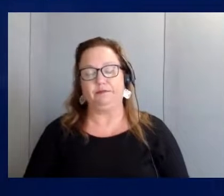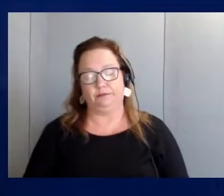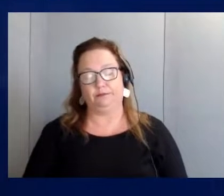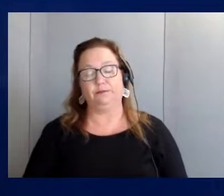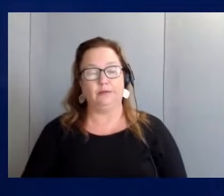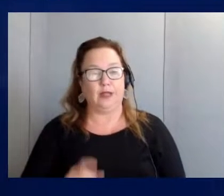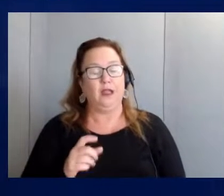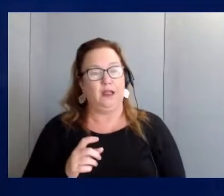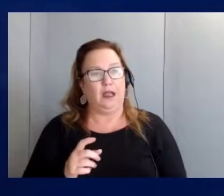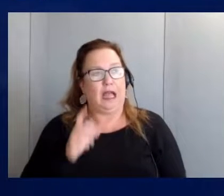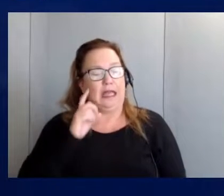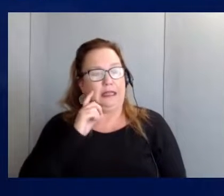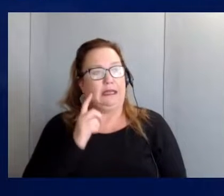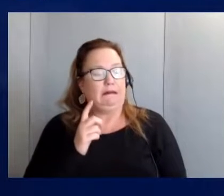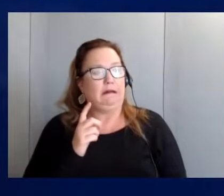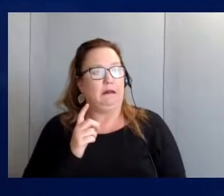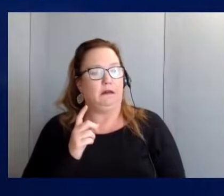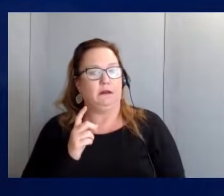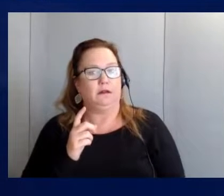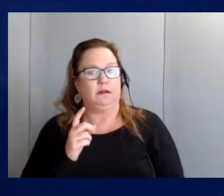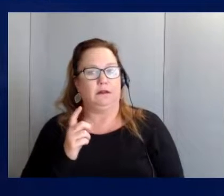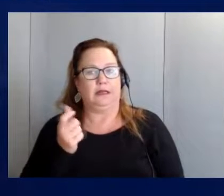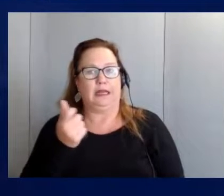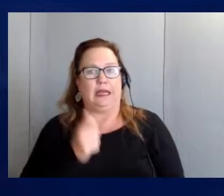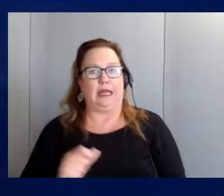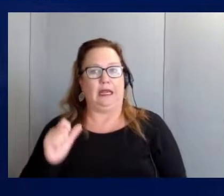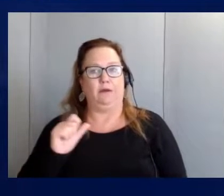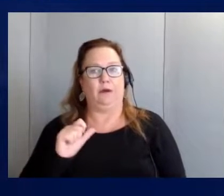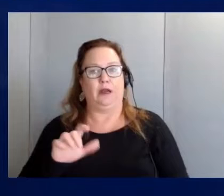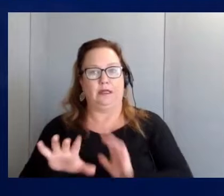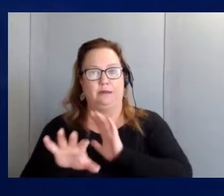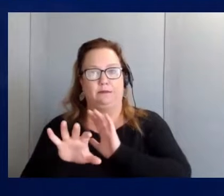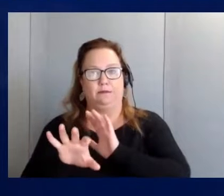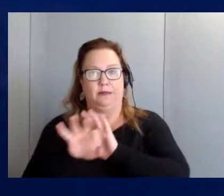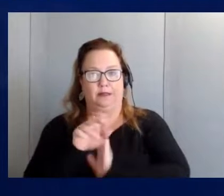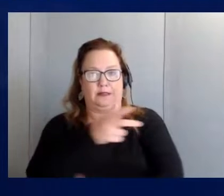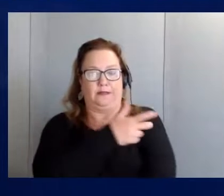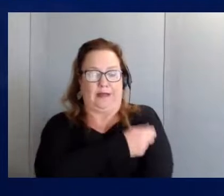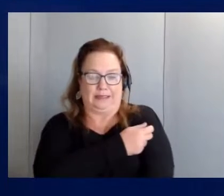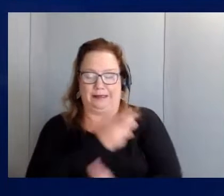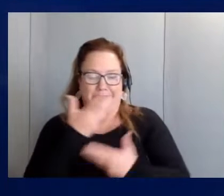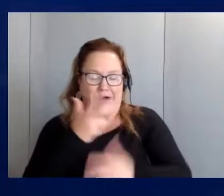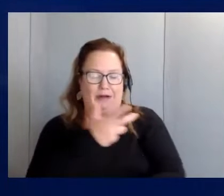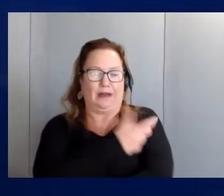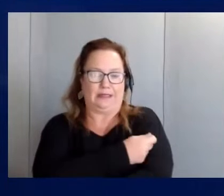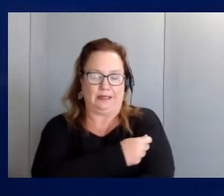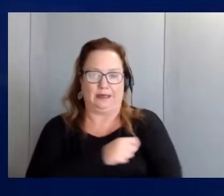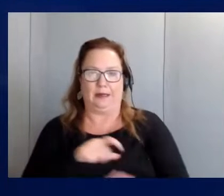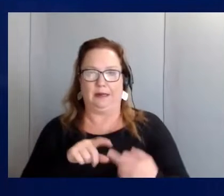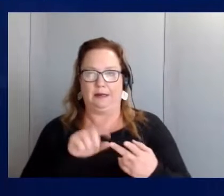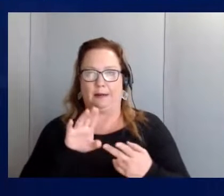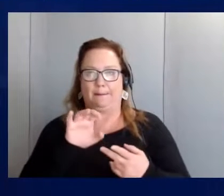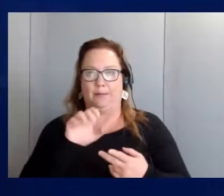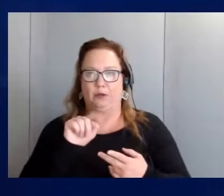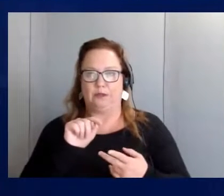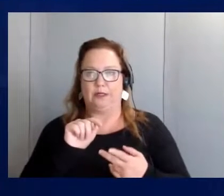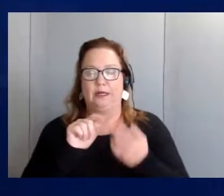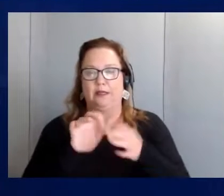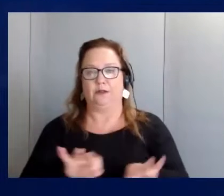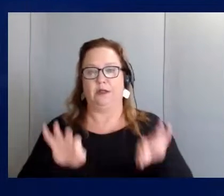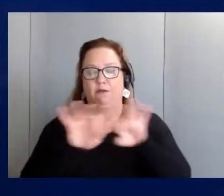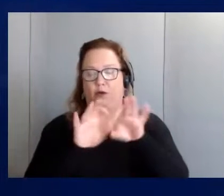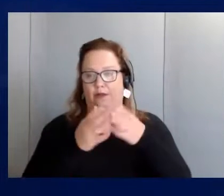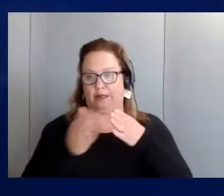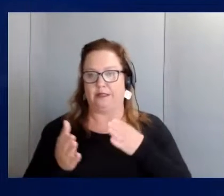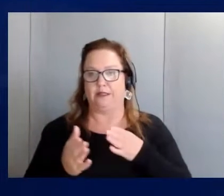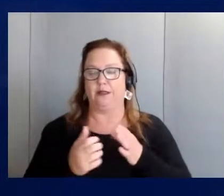part, certainly anyone that's chosen to be vaccinated is vaccinated and boosted, and all of those really important things. We know